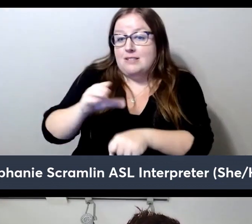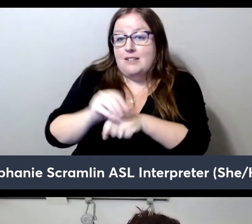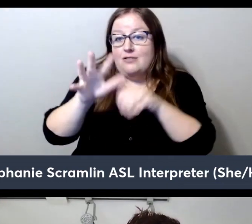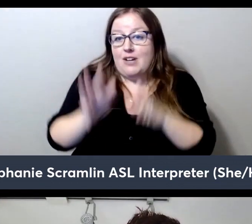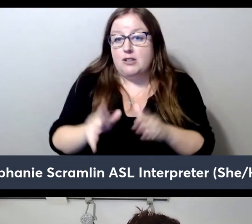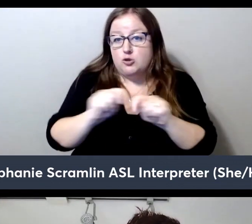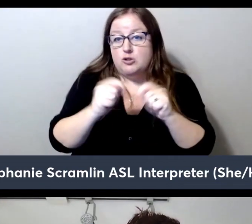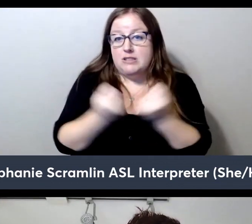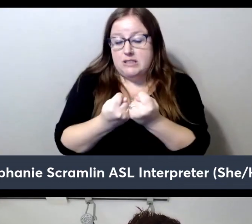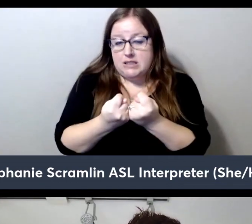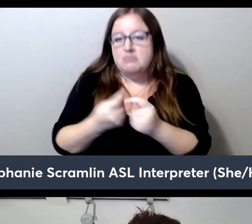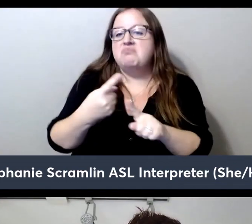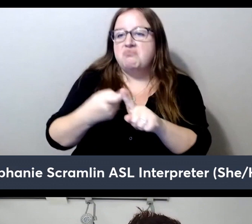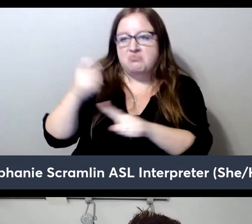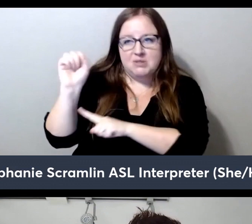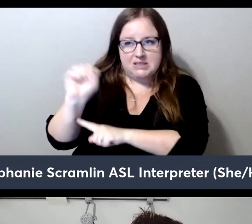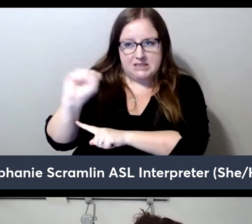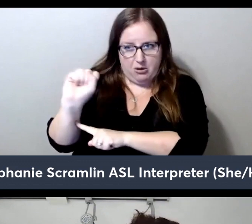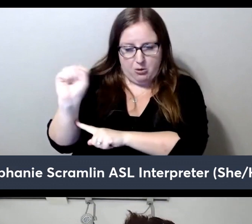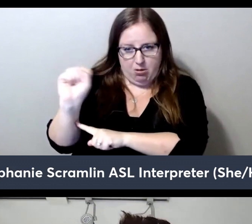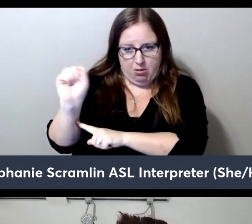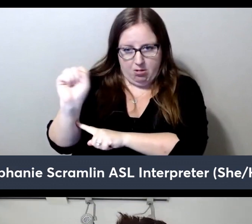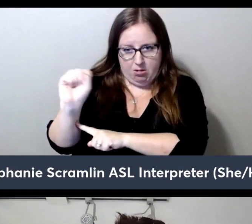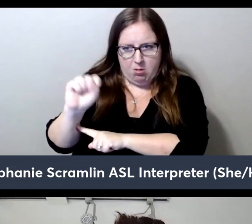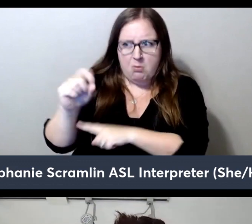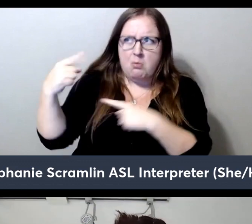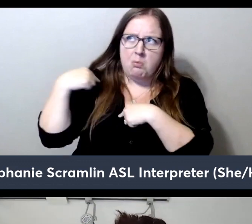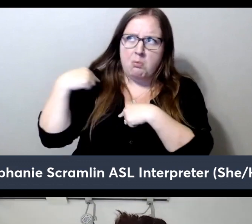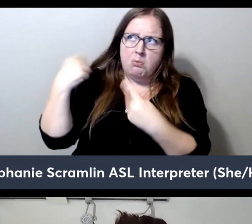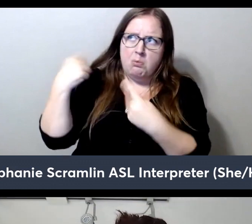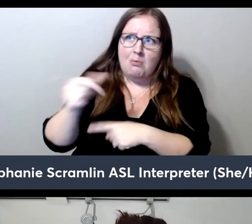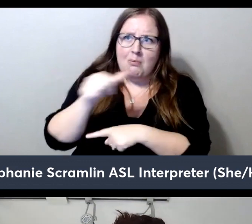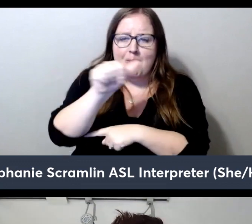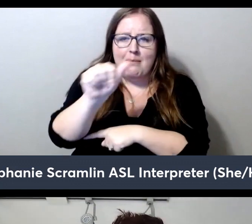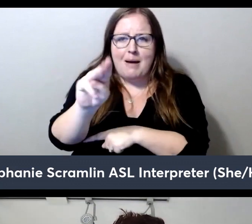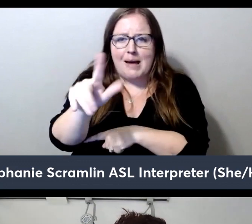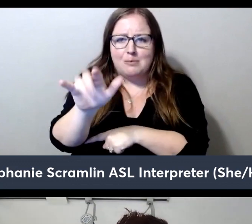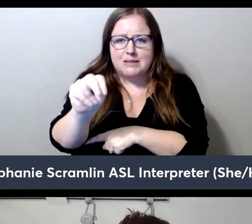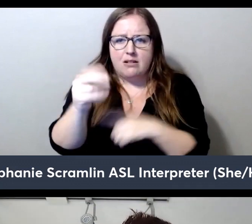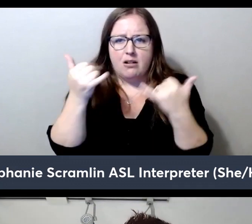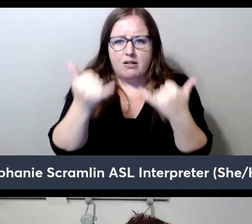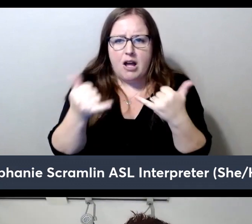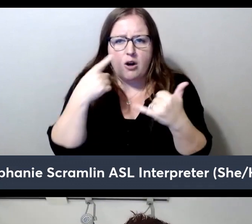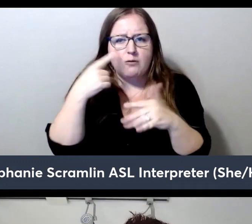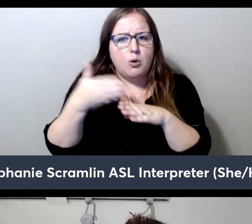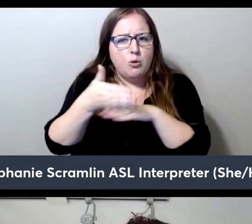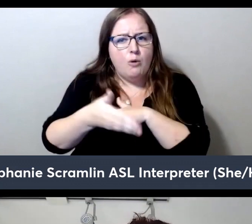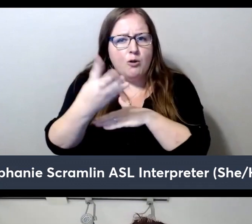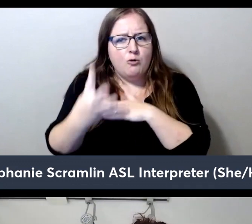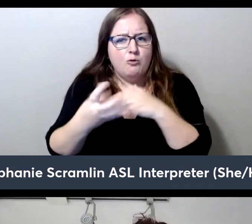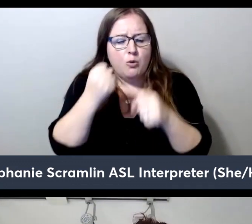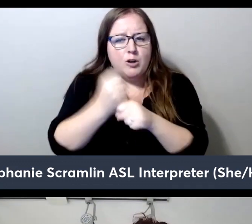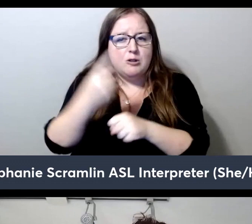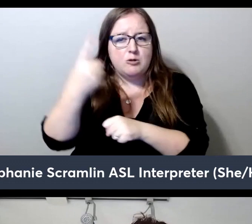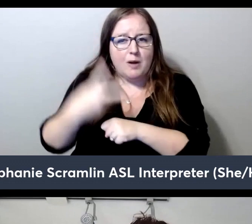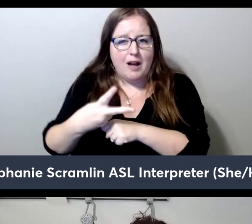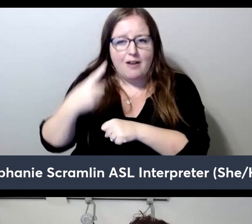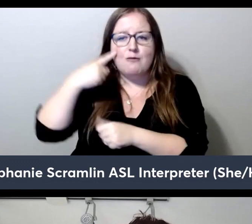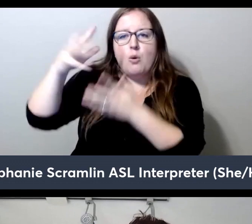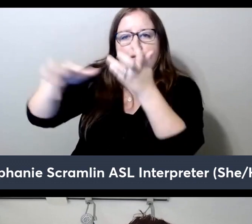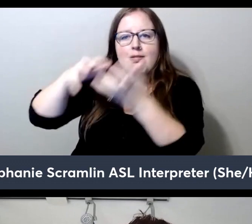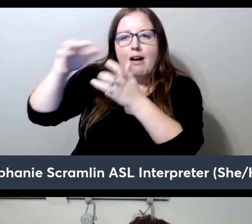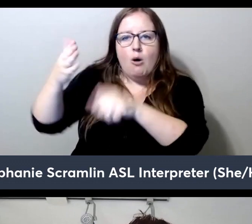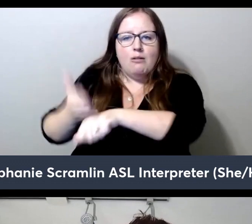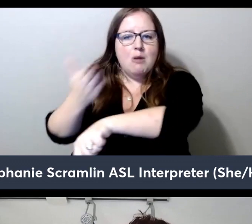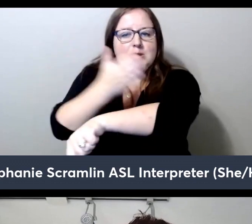based out of Seattle, Washington. I've been with Amazon for over 4.5 years now in the cloud optimization